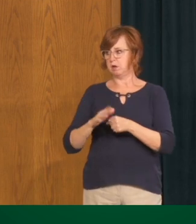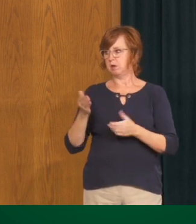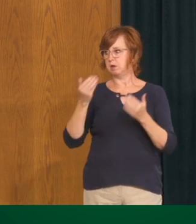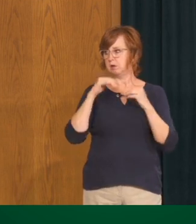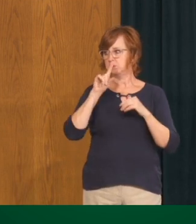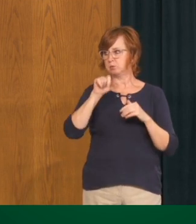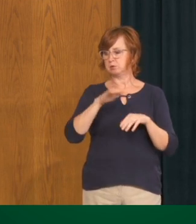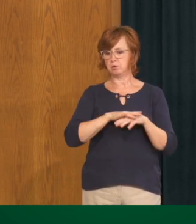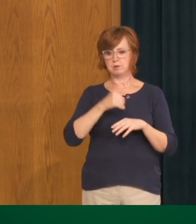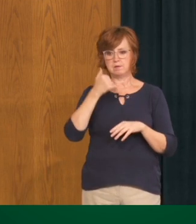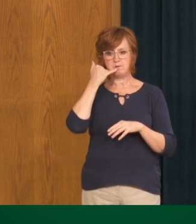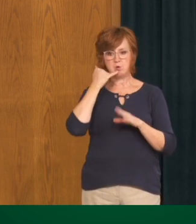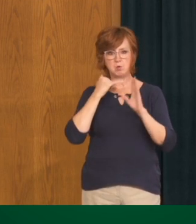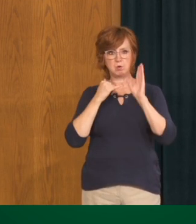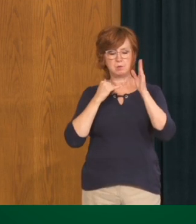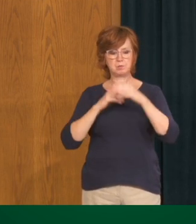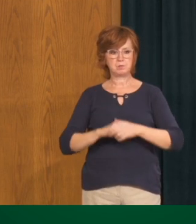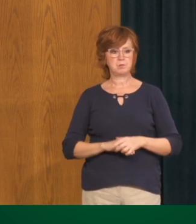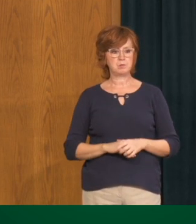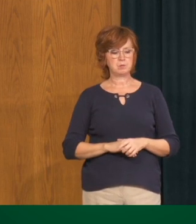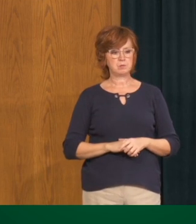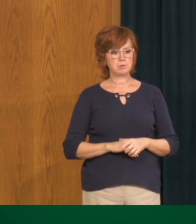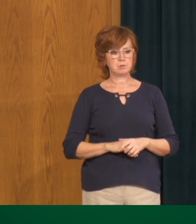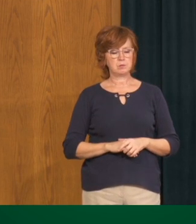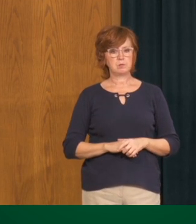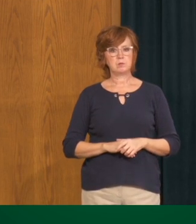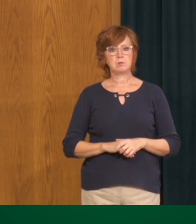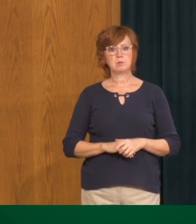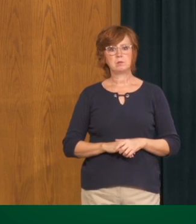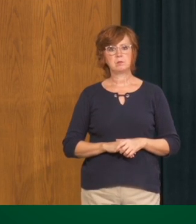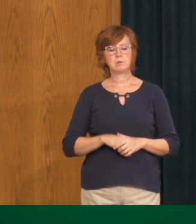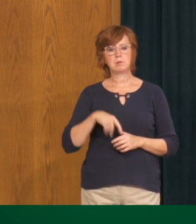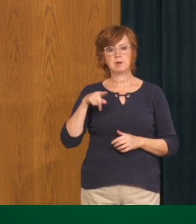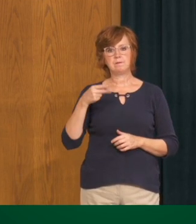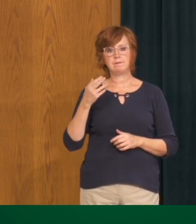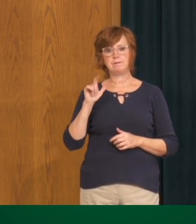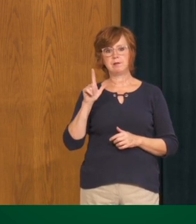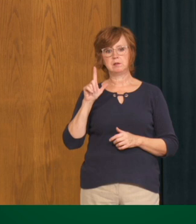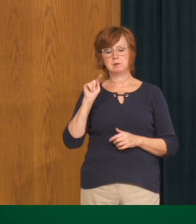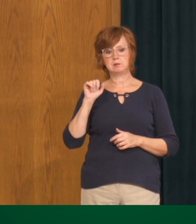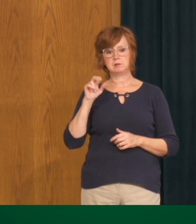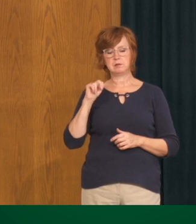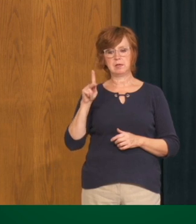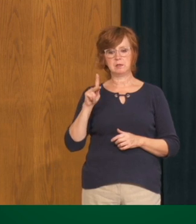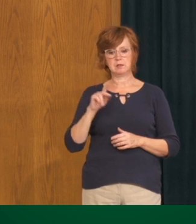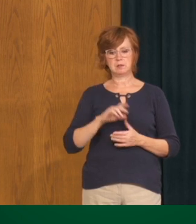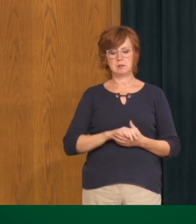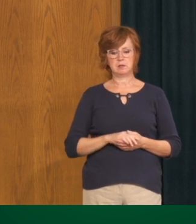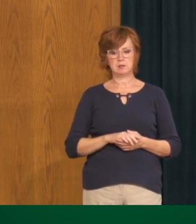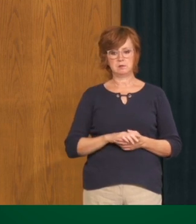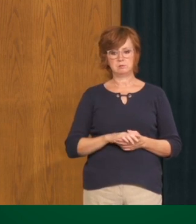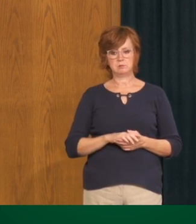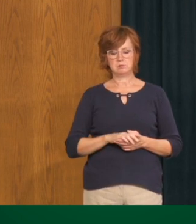We'll take our next question on the phone line. We have Phil Tank with the Star Phoenix.